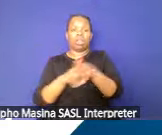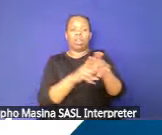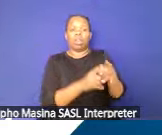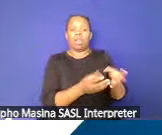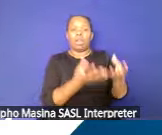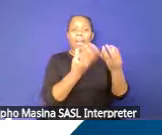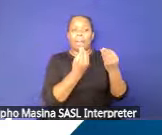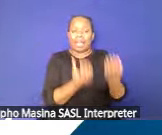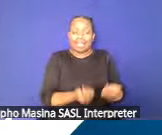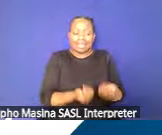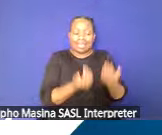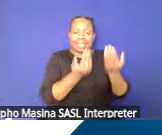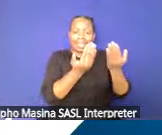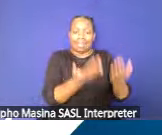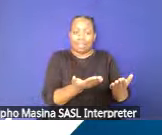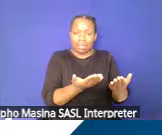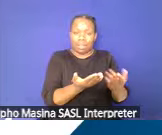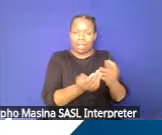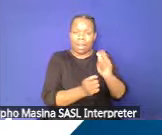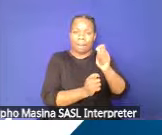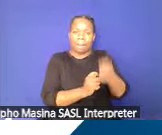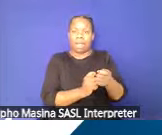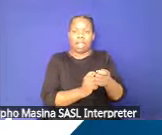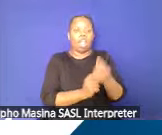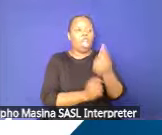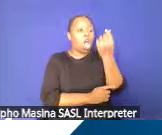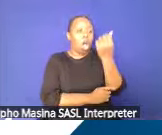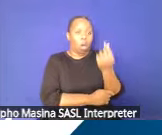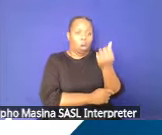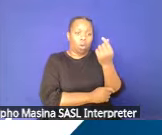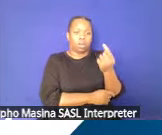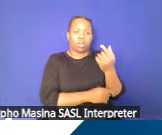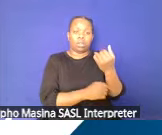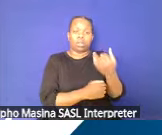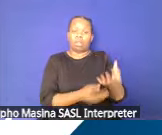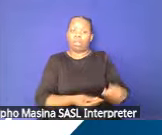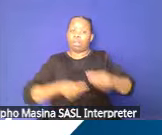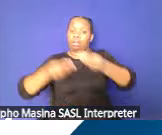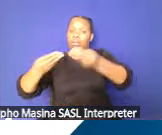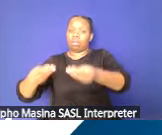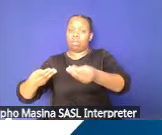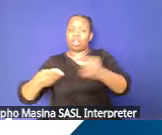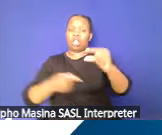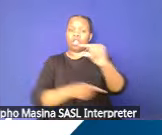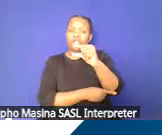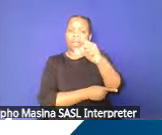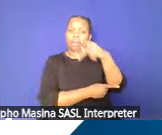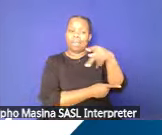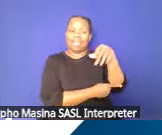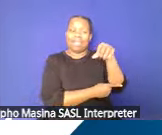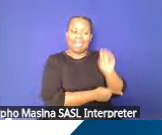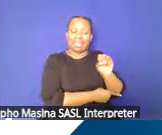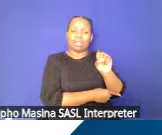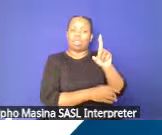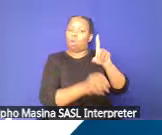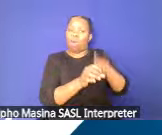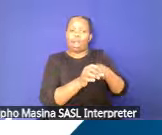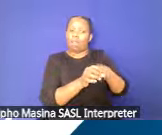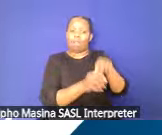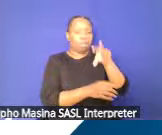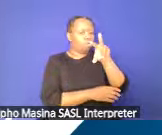a GPS, the cost of the handheld GPS will not qualify